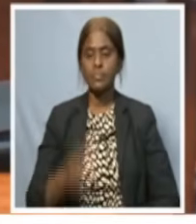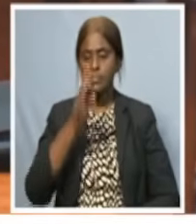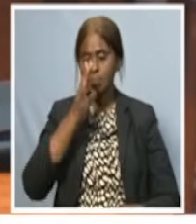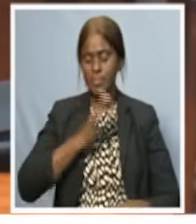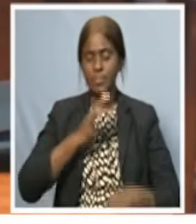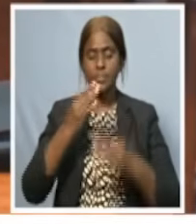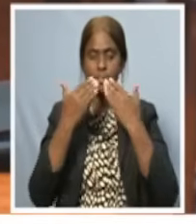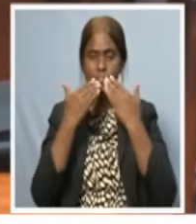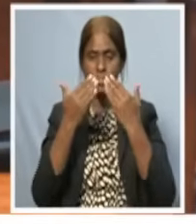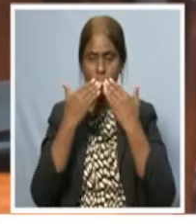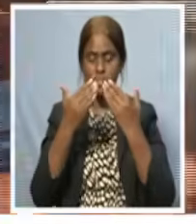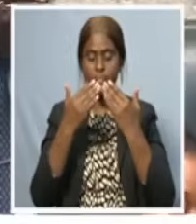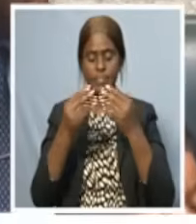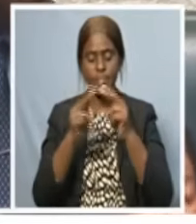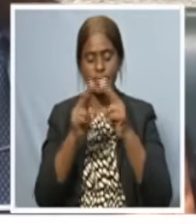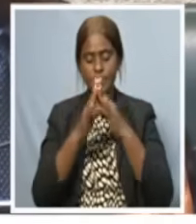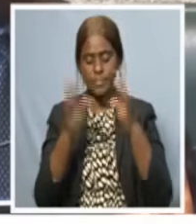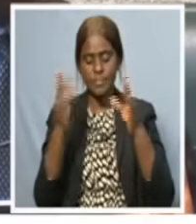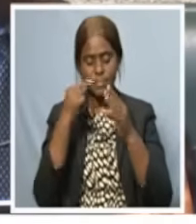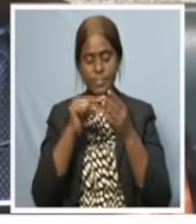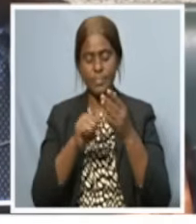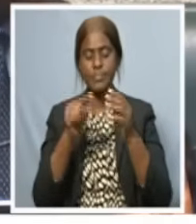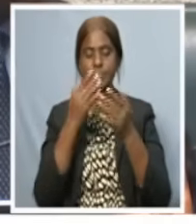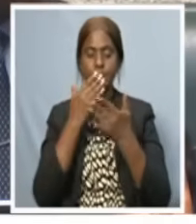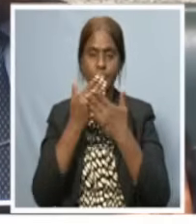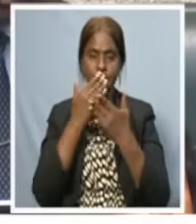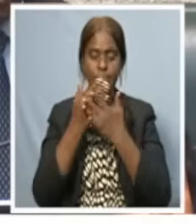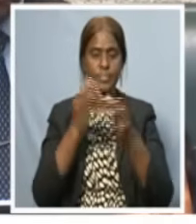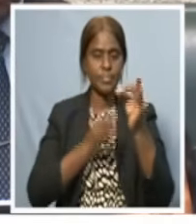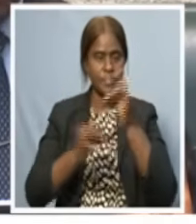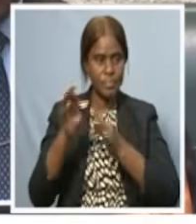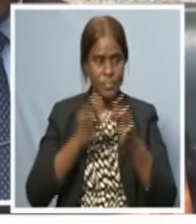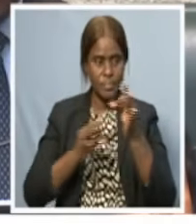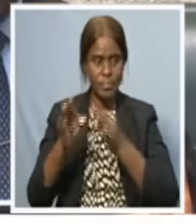Madam Speaker, thank you so much for this very rare opportunity.